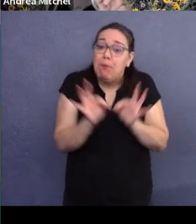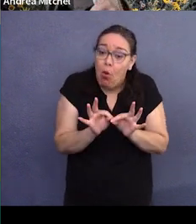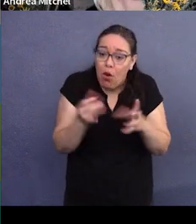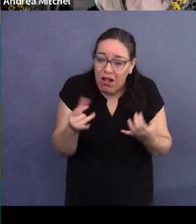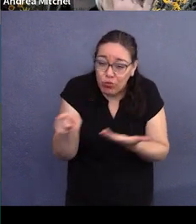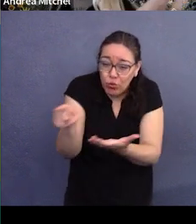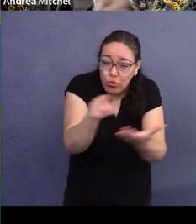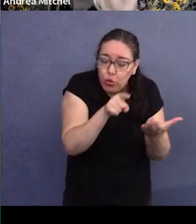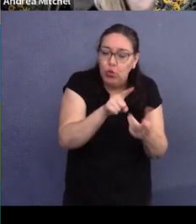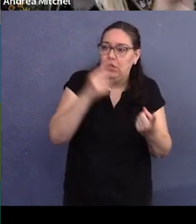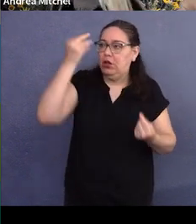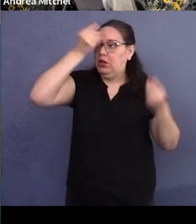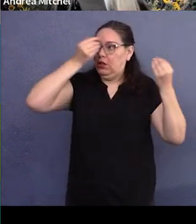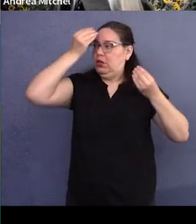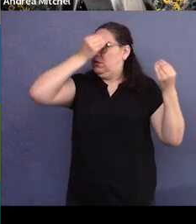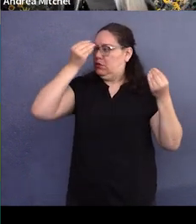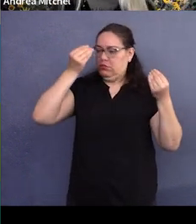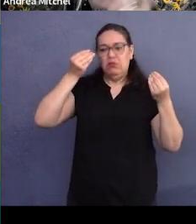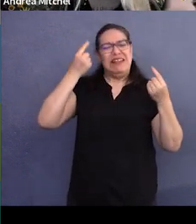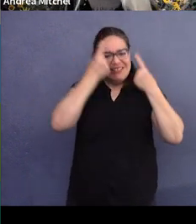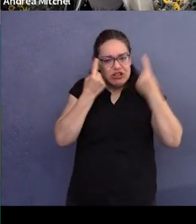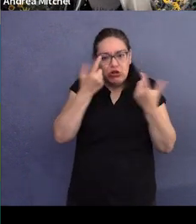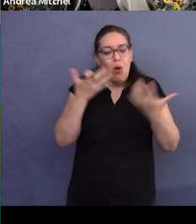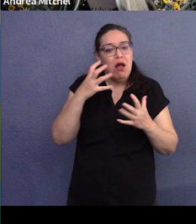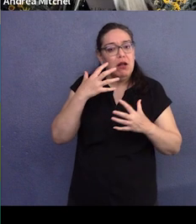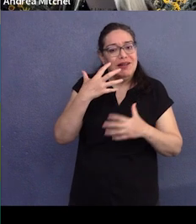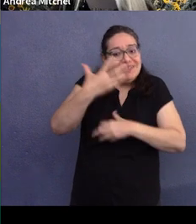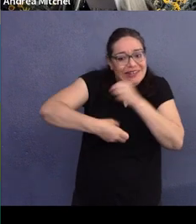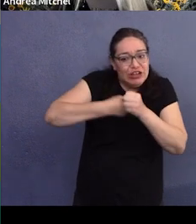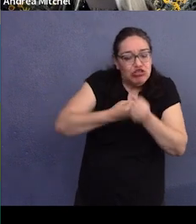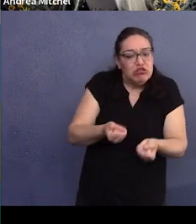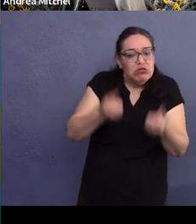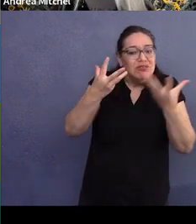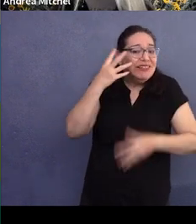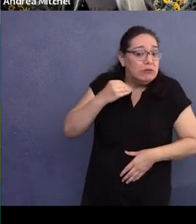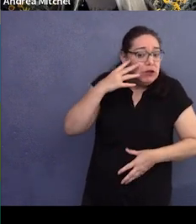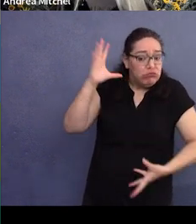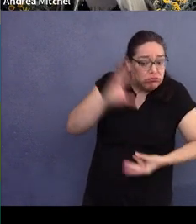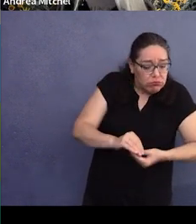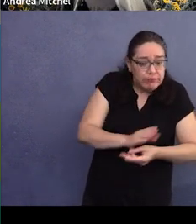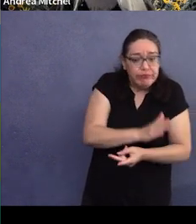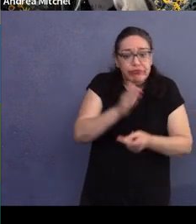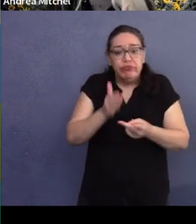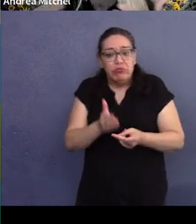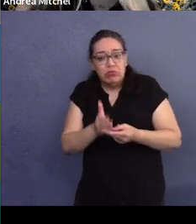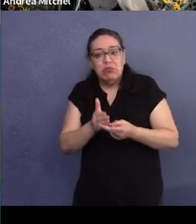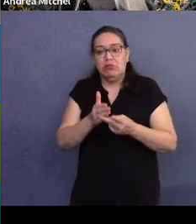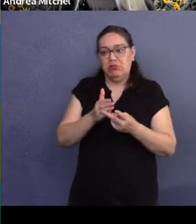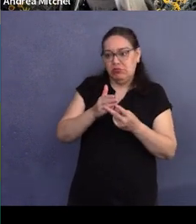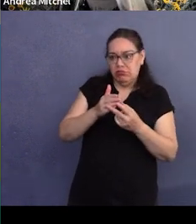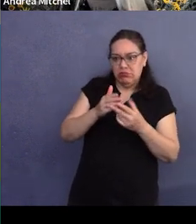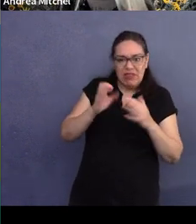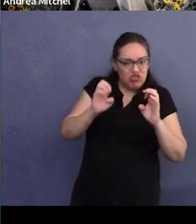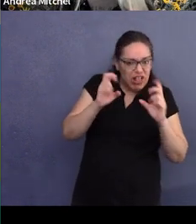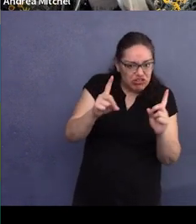the years of basically experience, education, and determine staffing costs. So just know that if you have tons